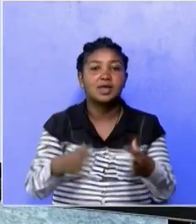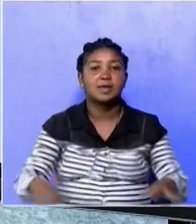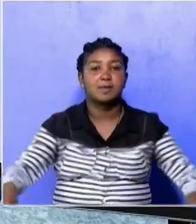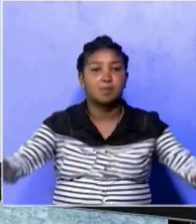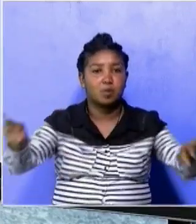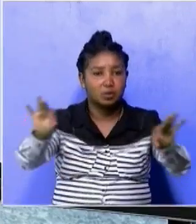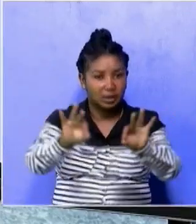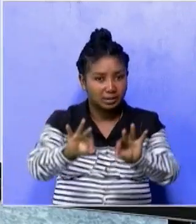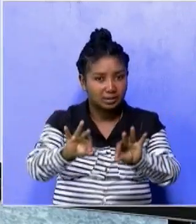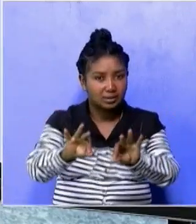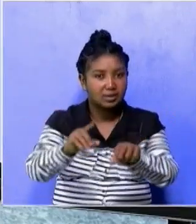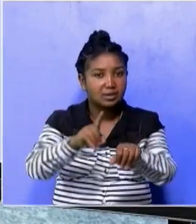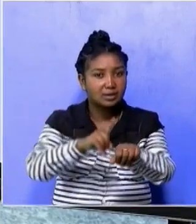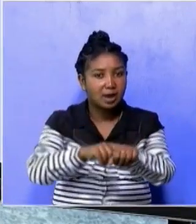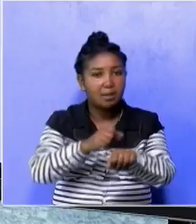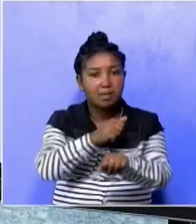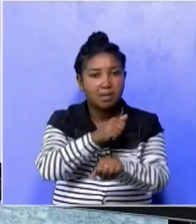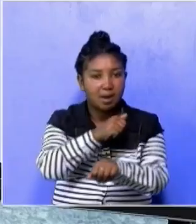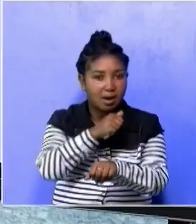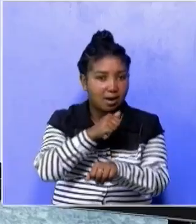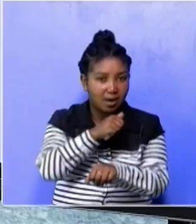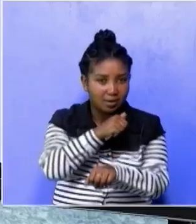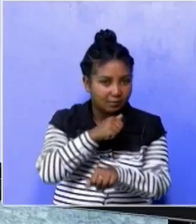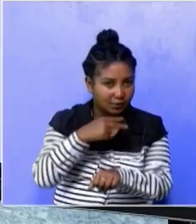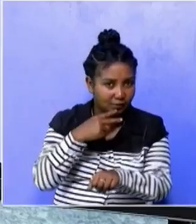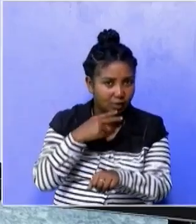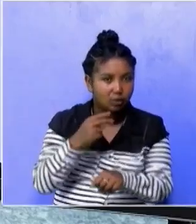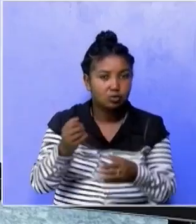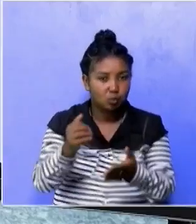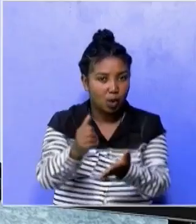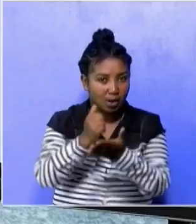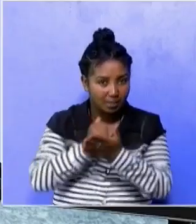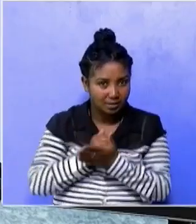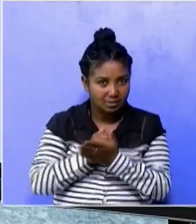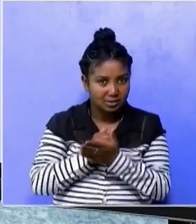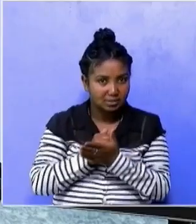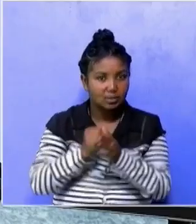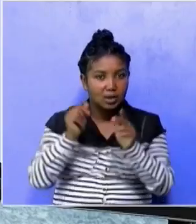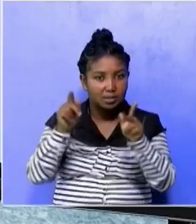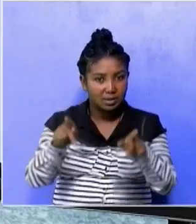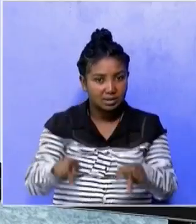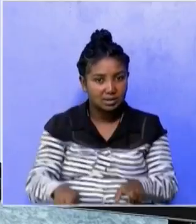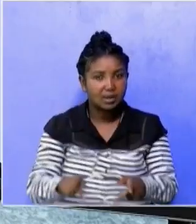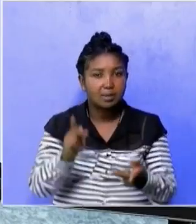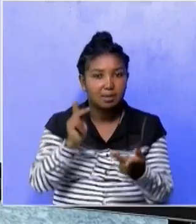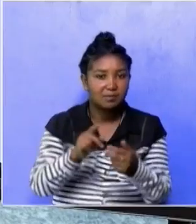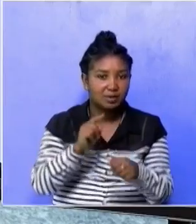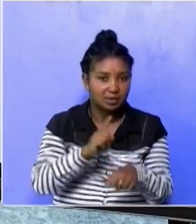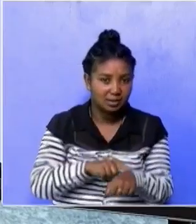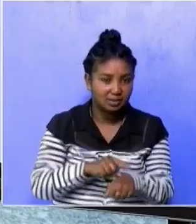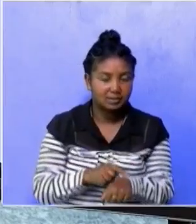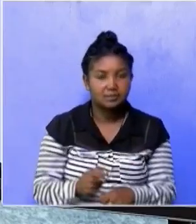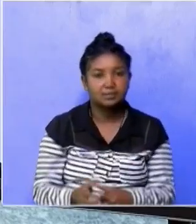important time adverbs in order to help us what? Present perfect tense.